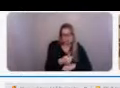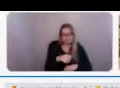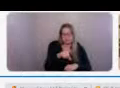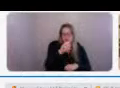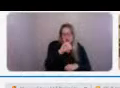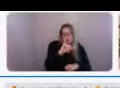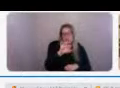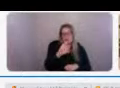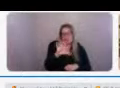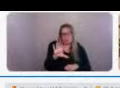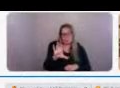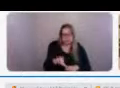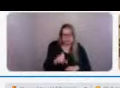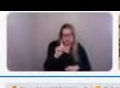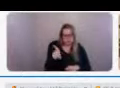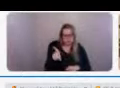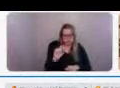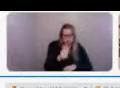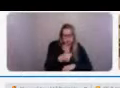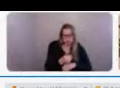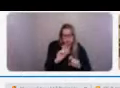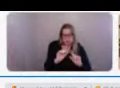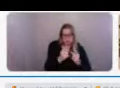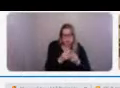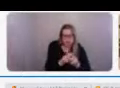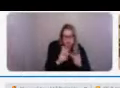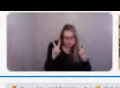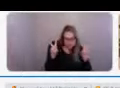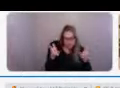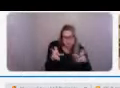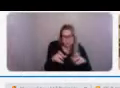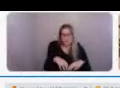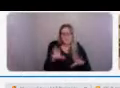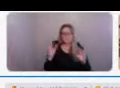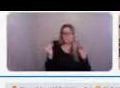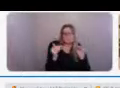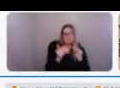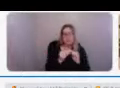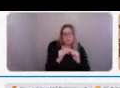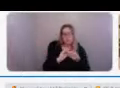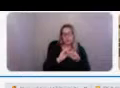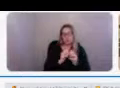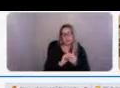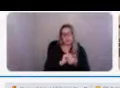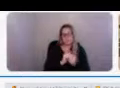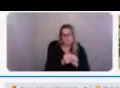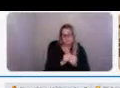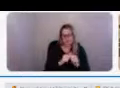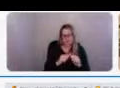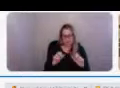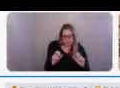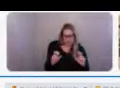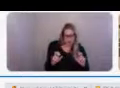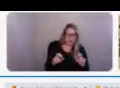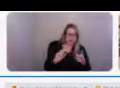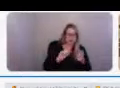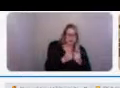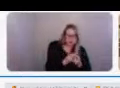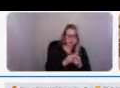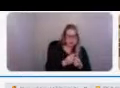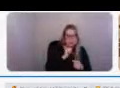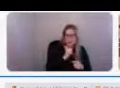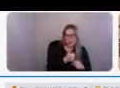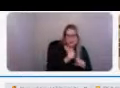they should try to create districts that were quote fair and competitive districts unquote not safe districts but competitive